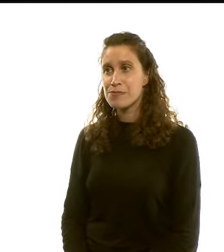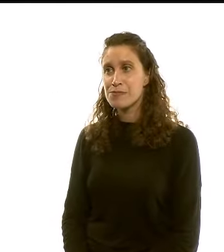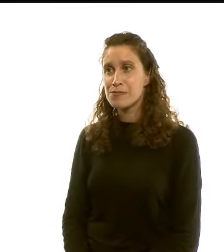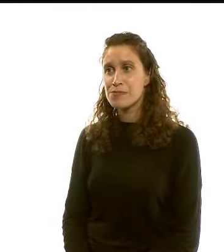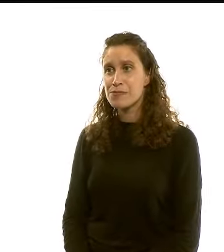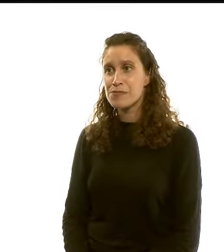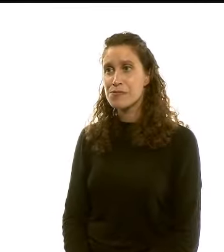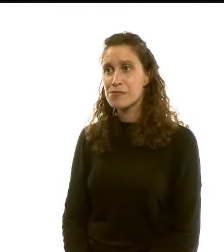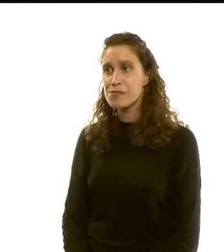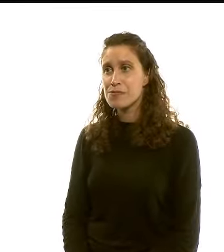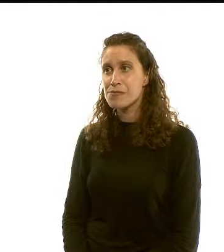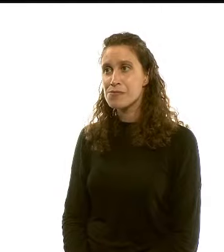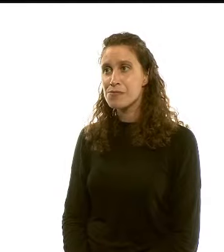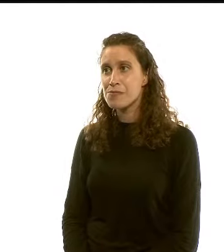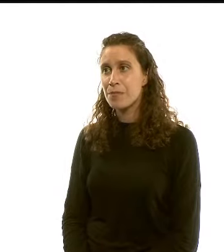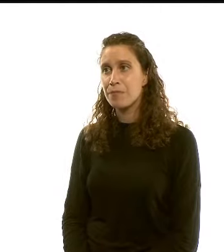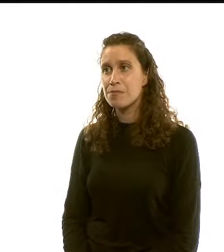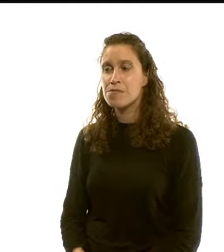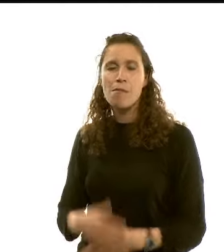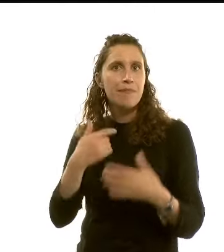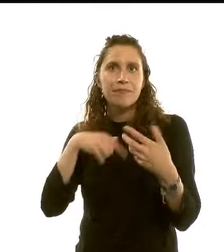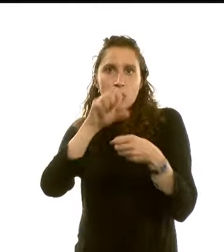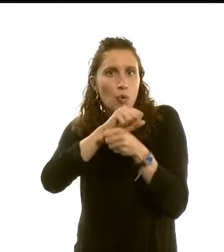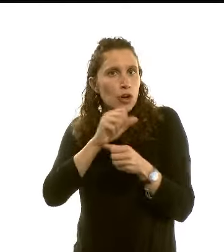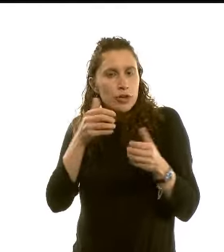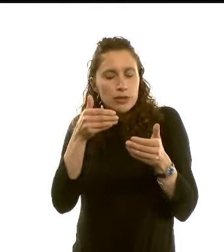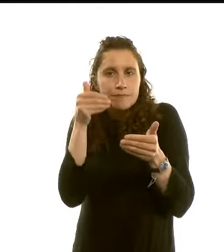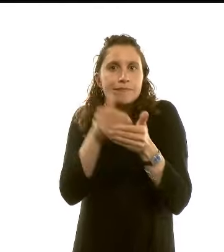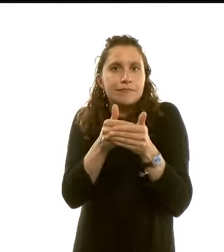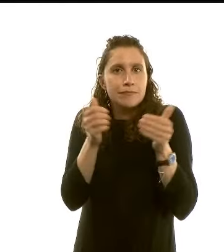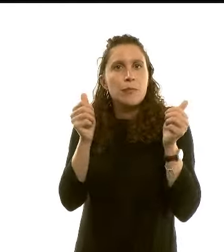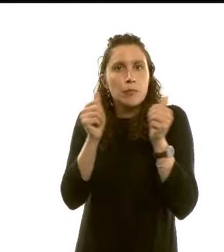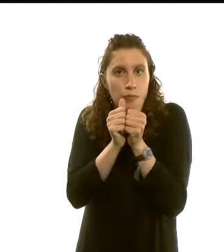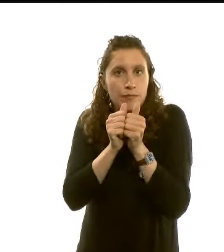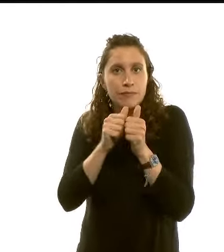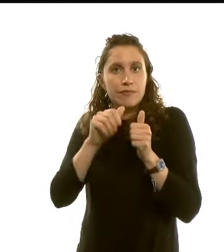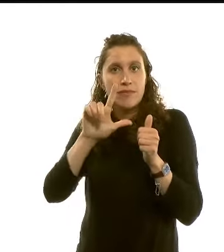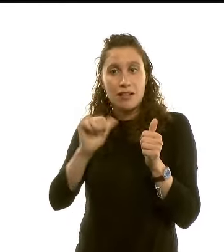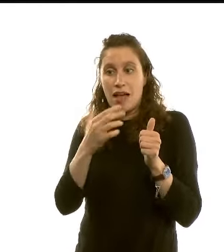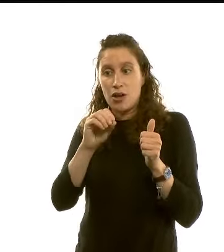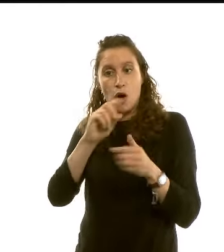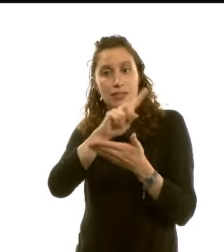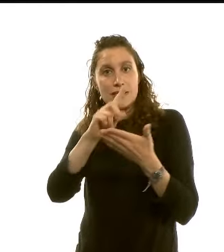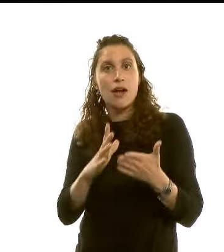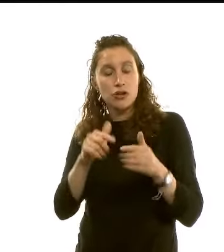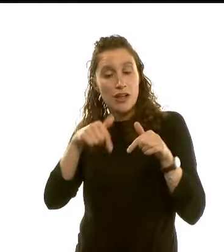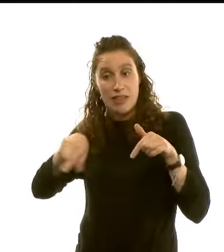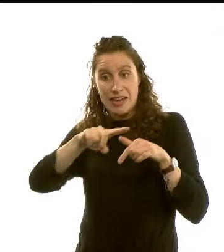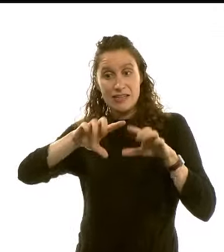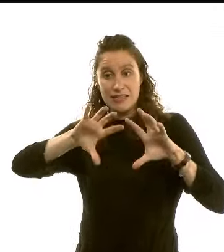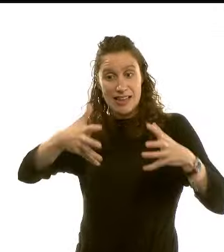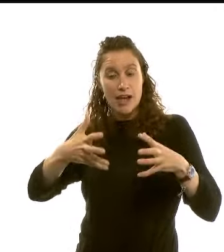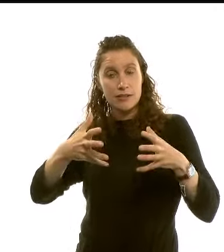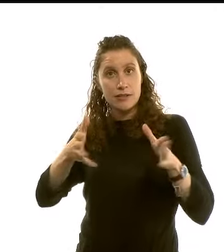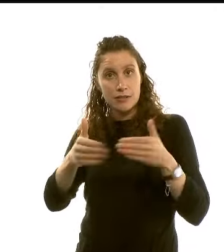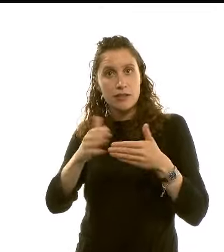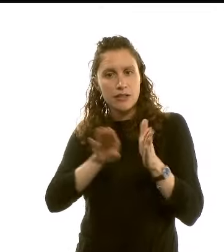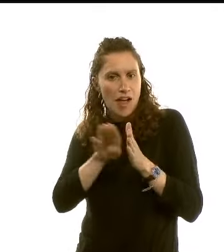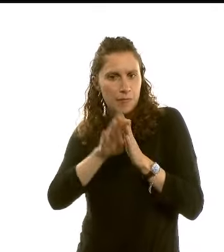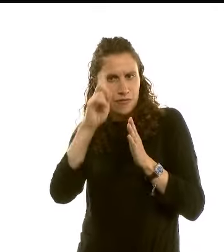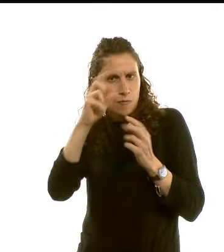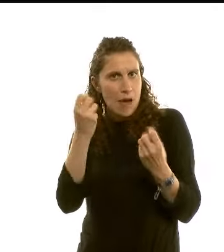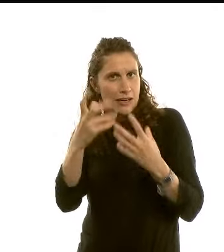together? Well, we worked really closely with the LEGO designers. These sets have been in development for years, and we